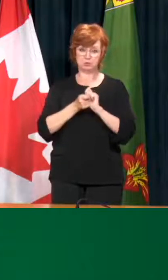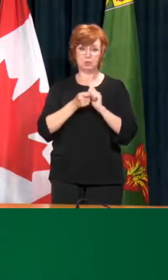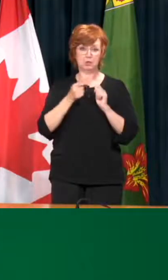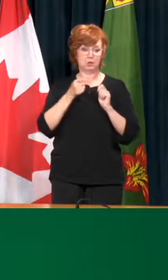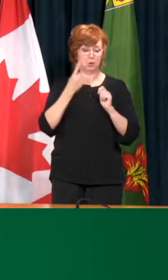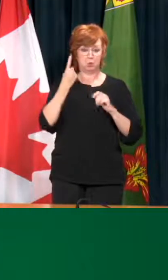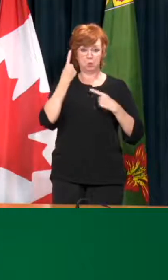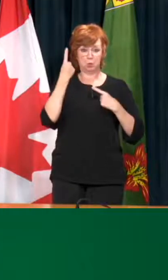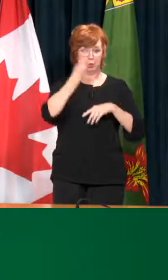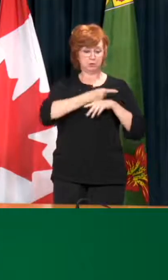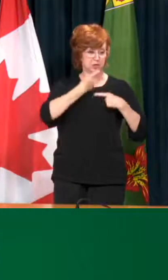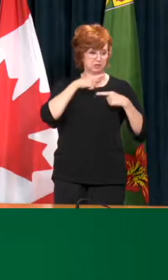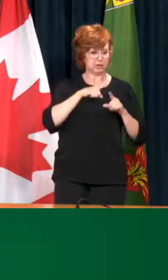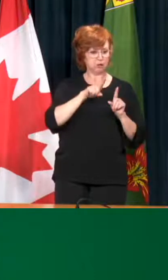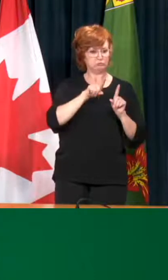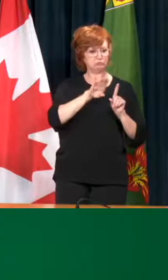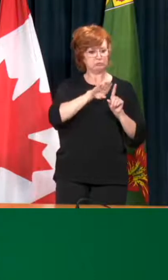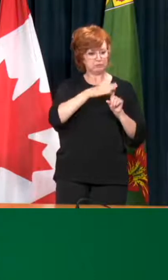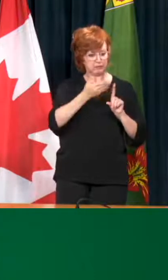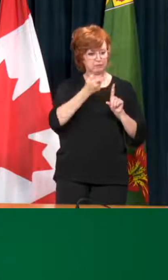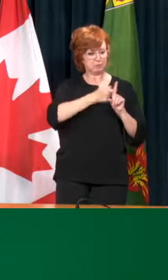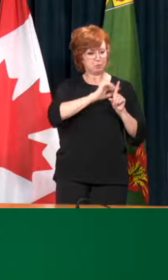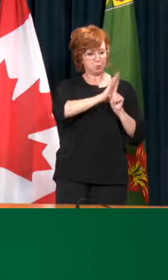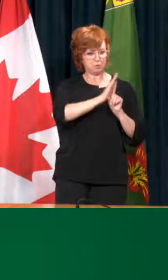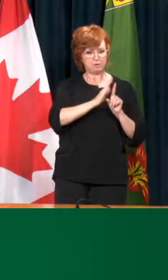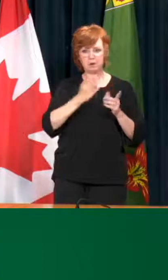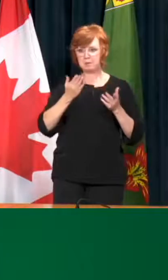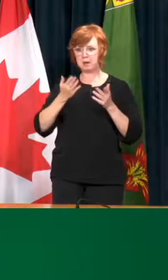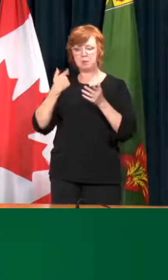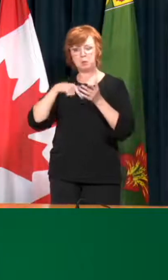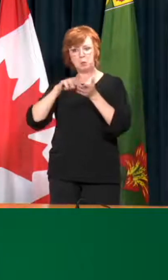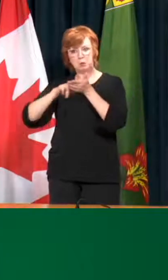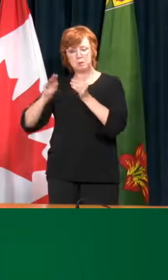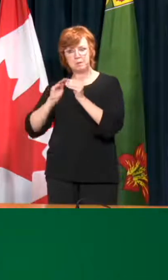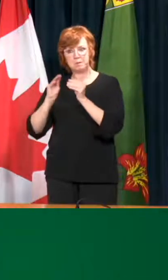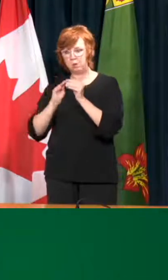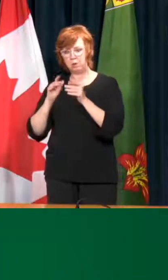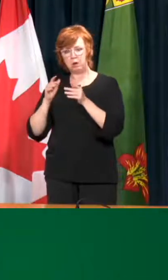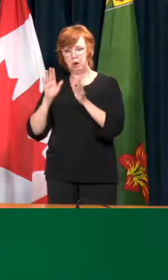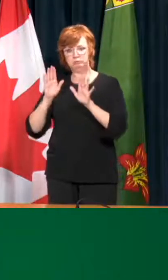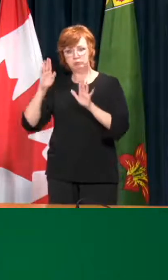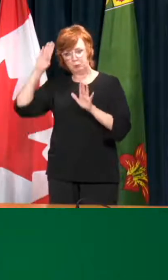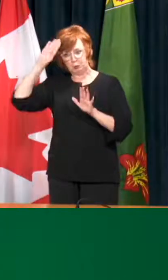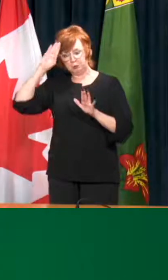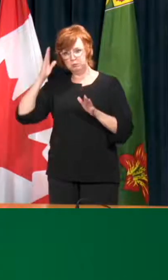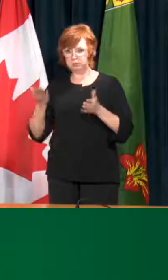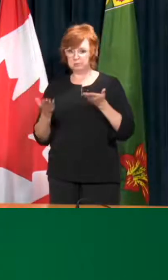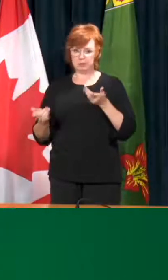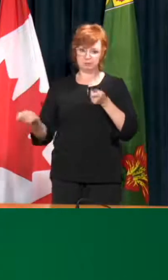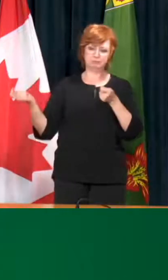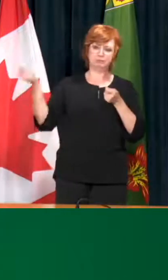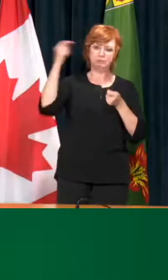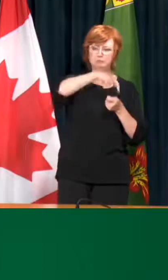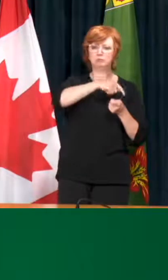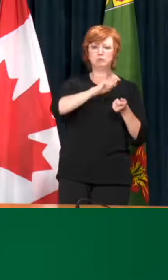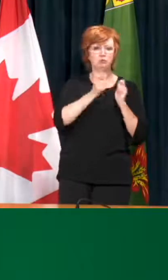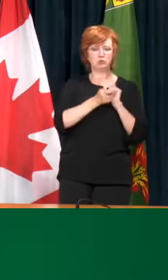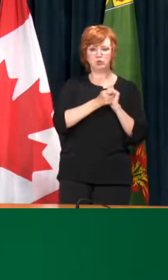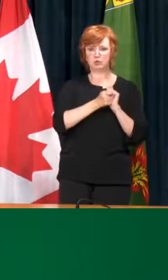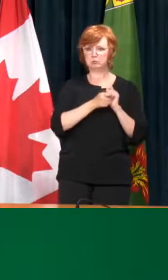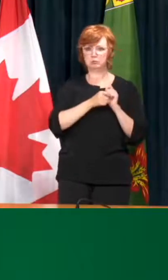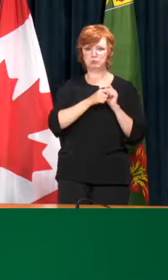also, that we already know that, while we obsess on case numbers, we know that especially if you're younger,